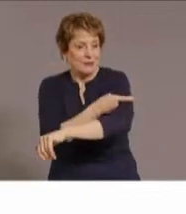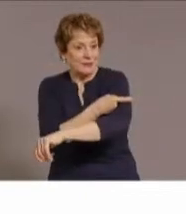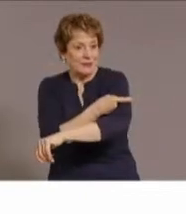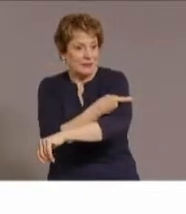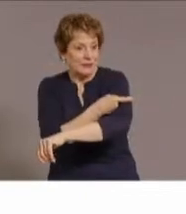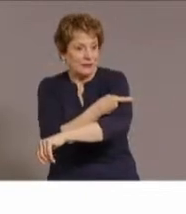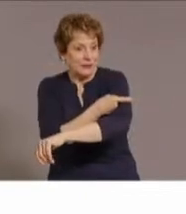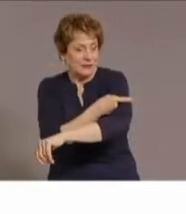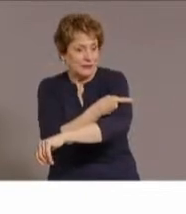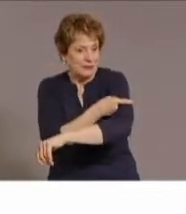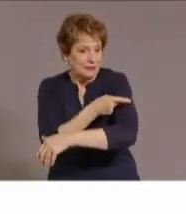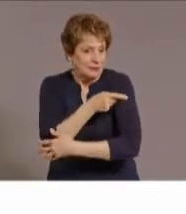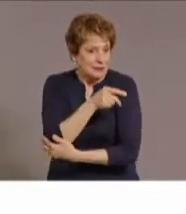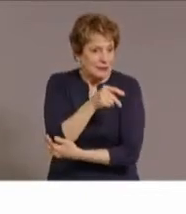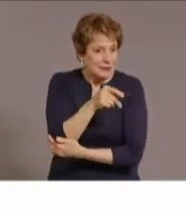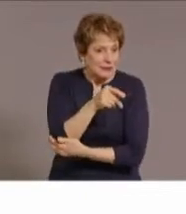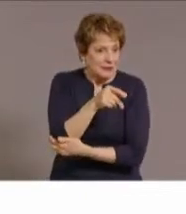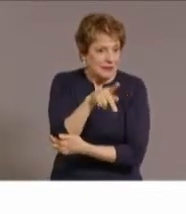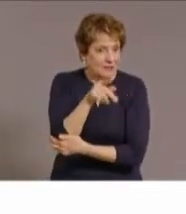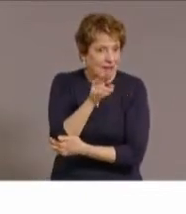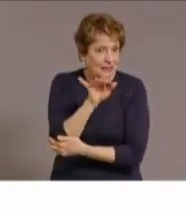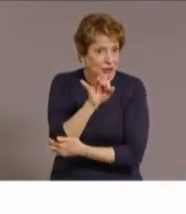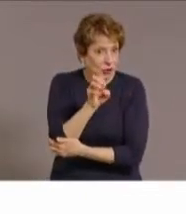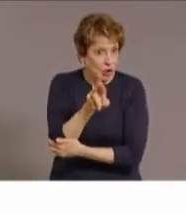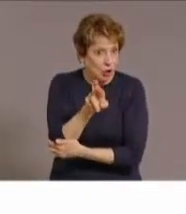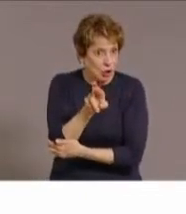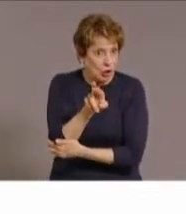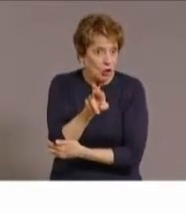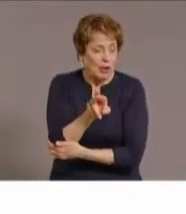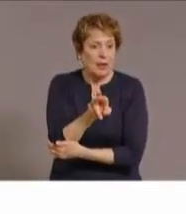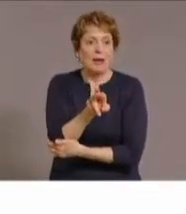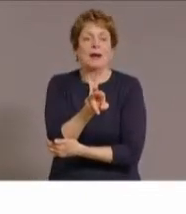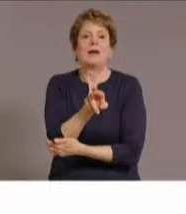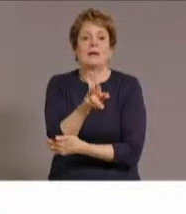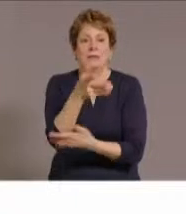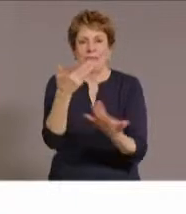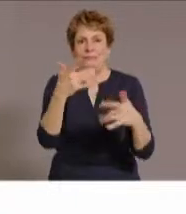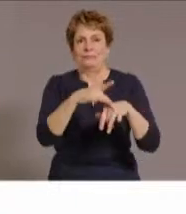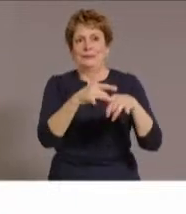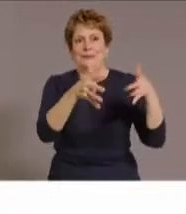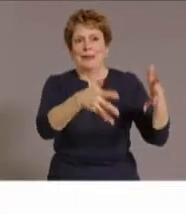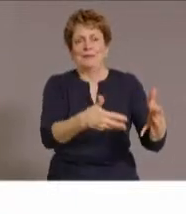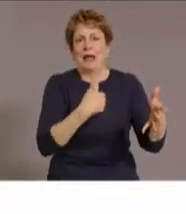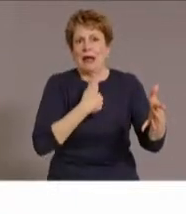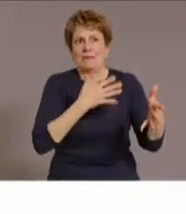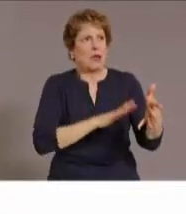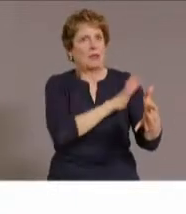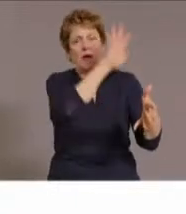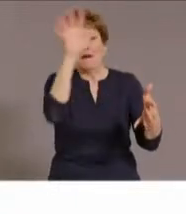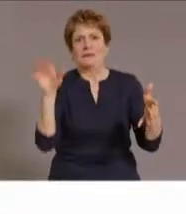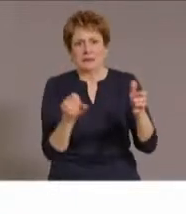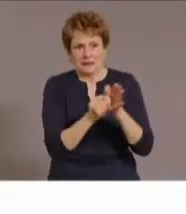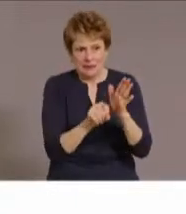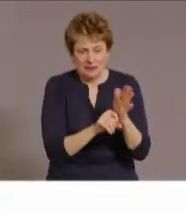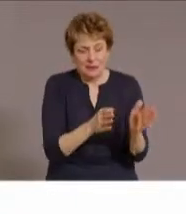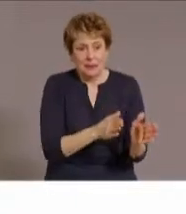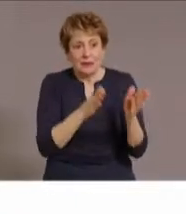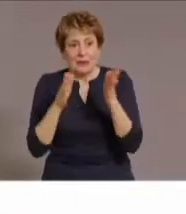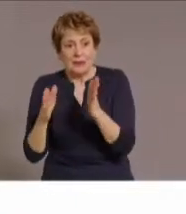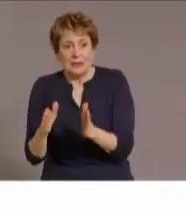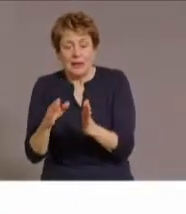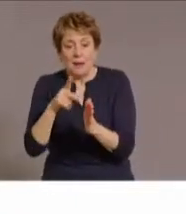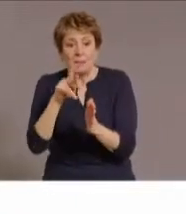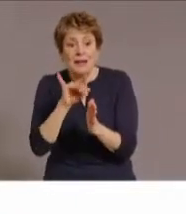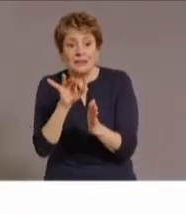widely available throughout the state. In addition to the Pfizer, which is the only vaccine of the 3 vaccines that's approved for those 16